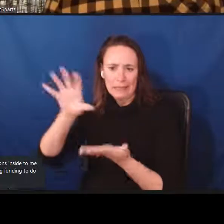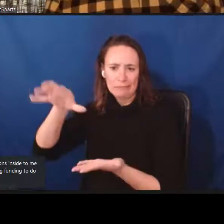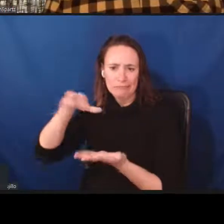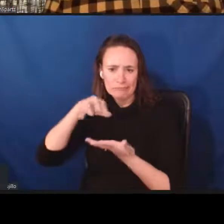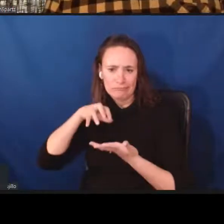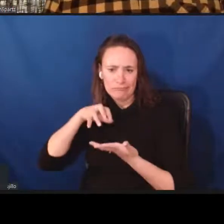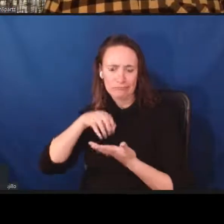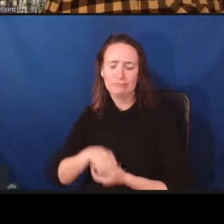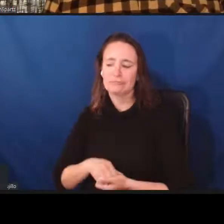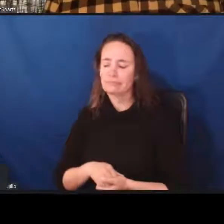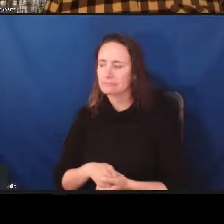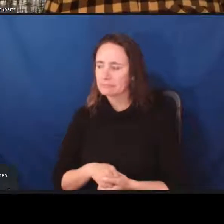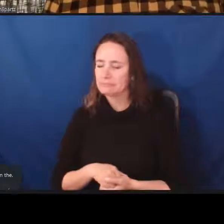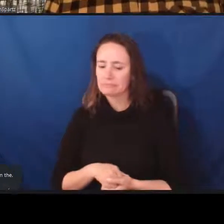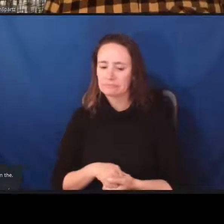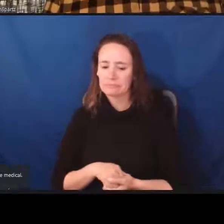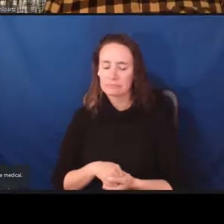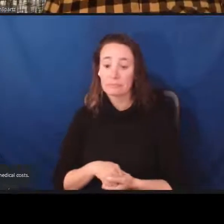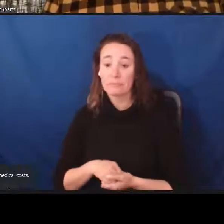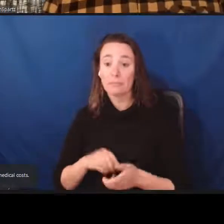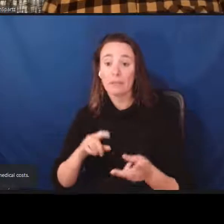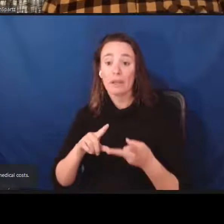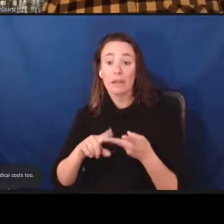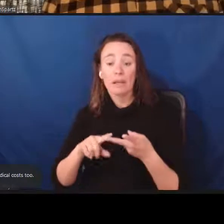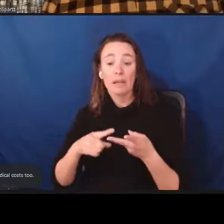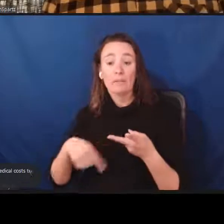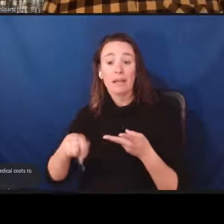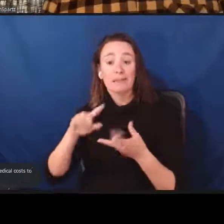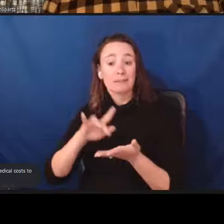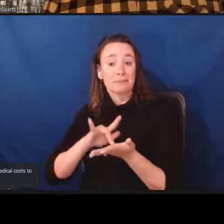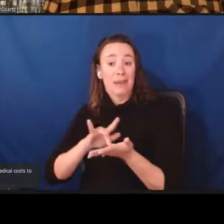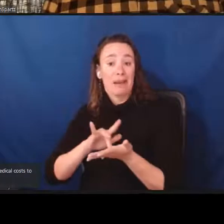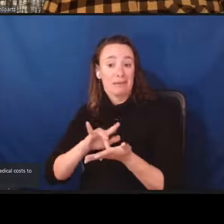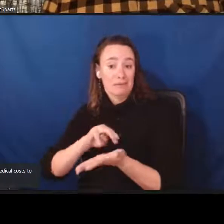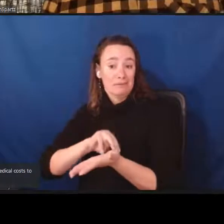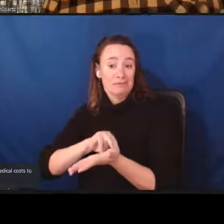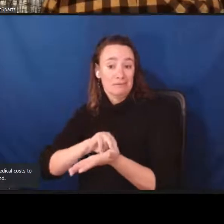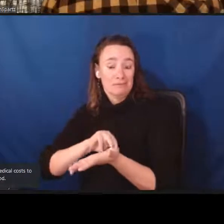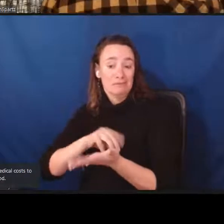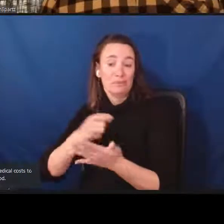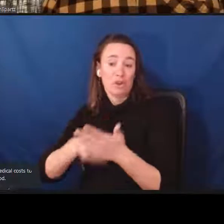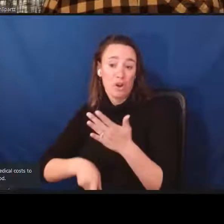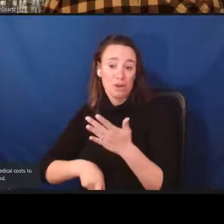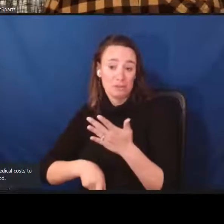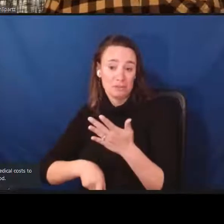Yeah, I mean, and then the medical costs too, right? I mean, we had